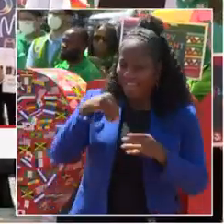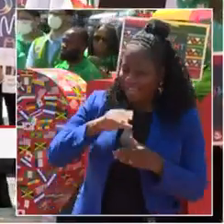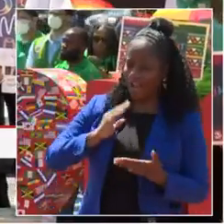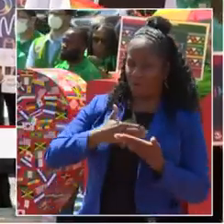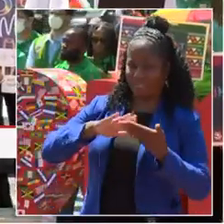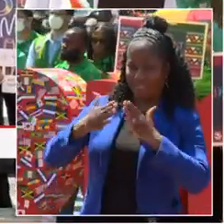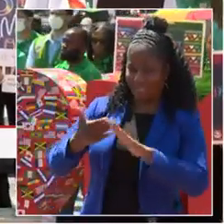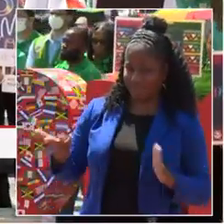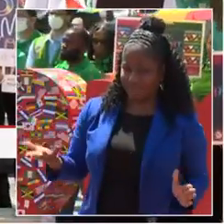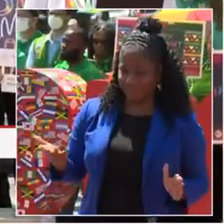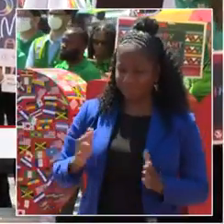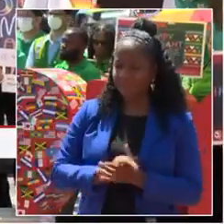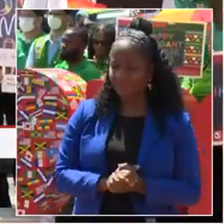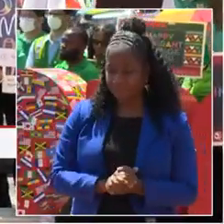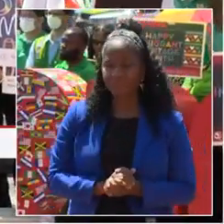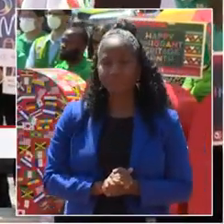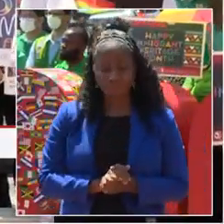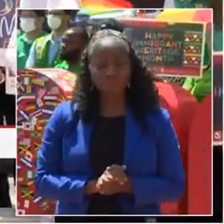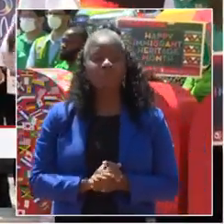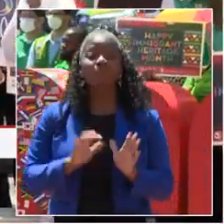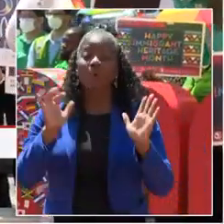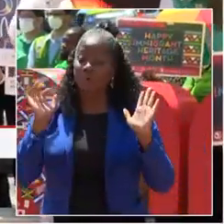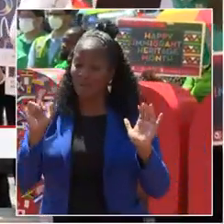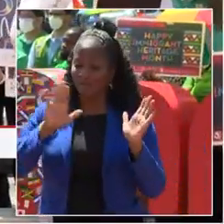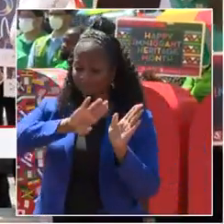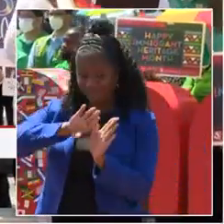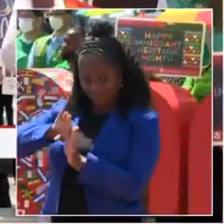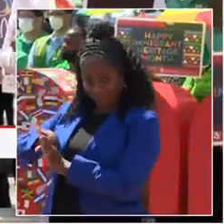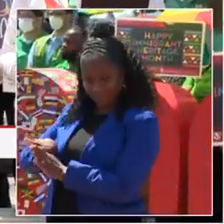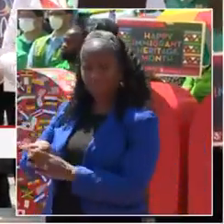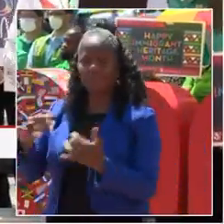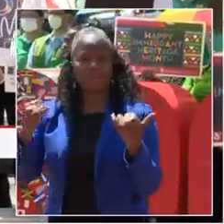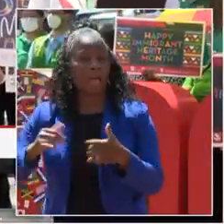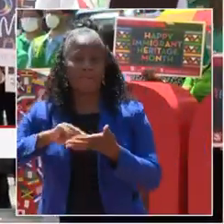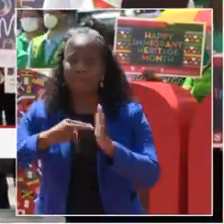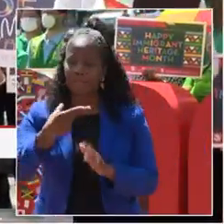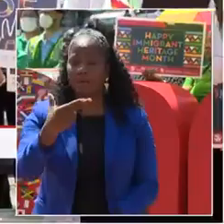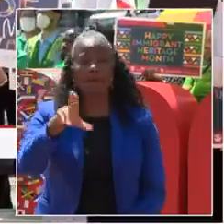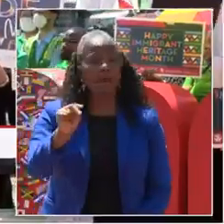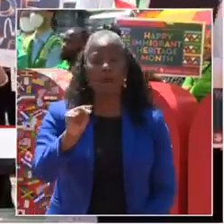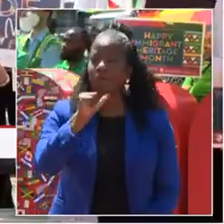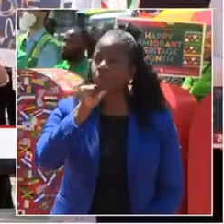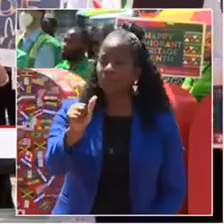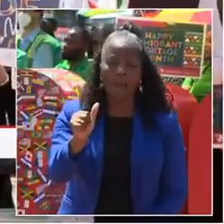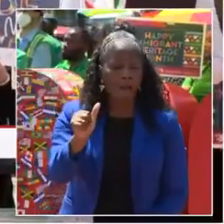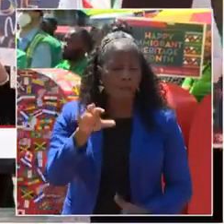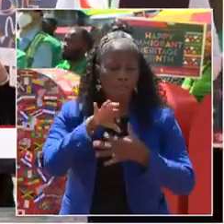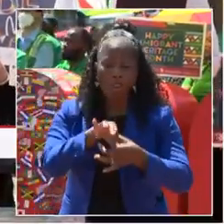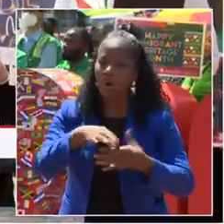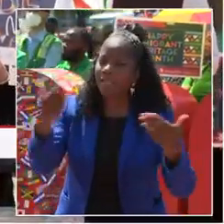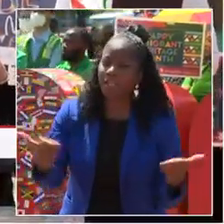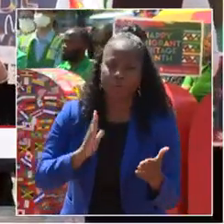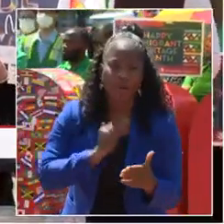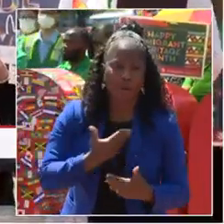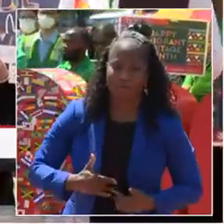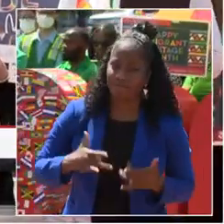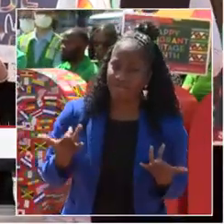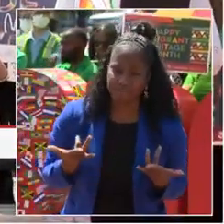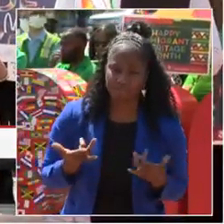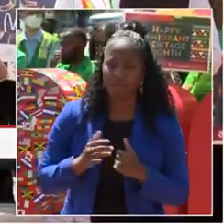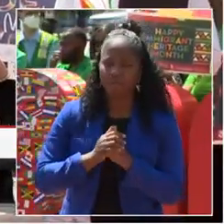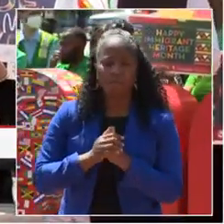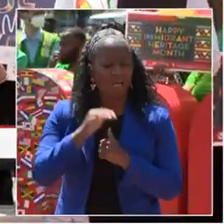city. So, that being said, firearms have no place at these events. And that is a great time for us